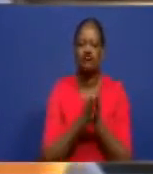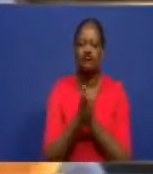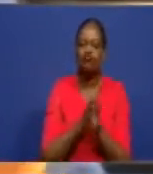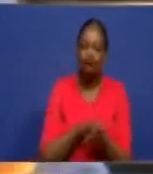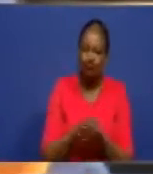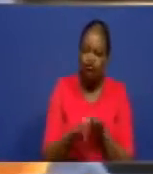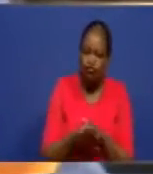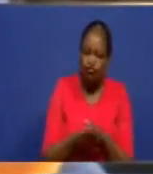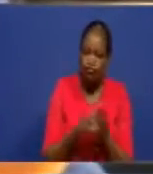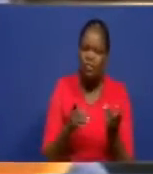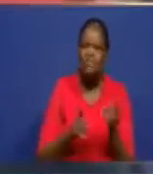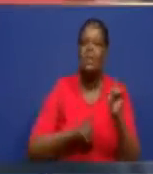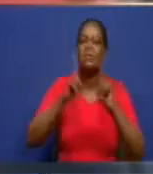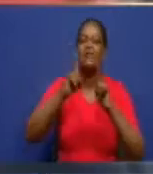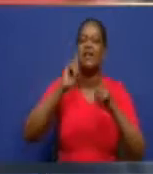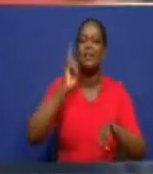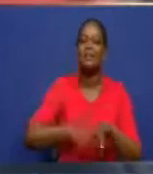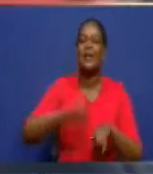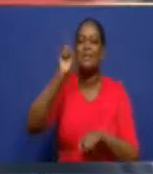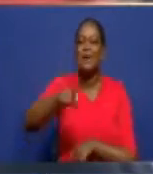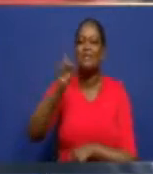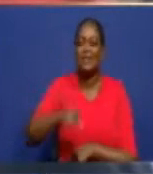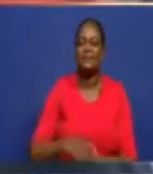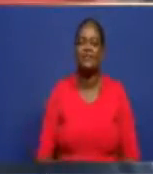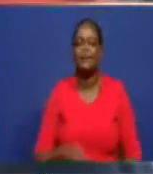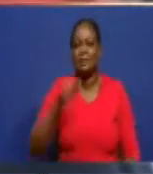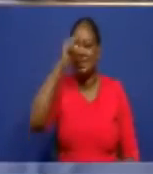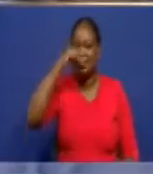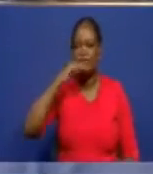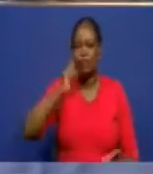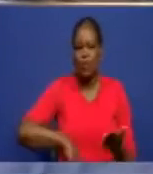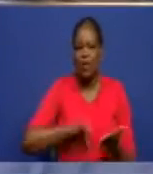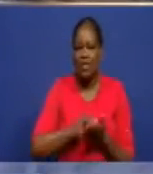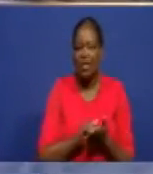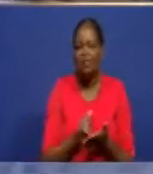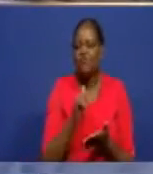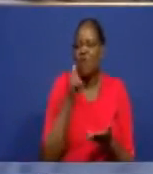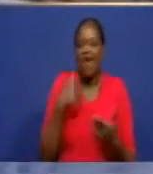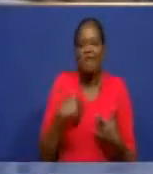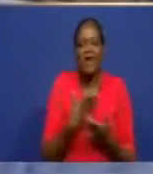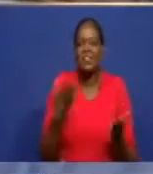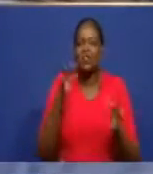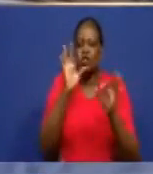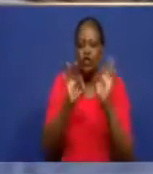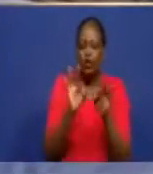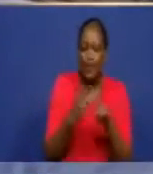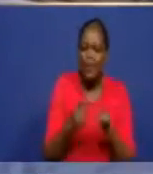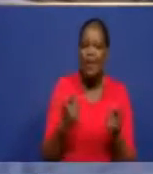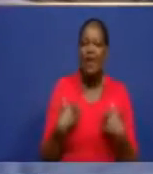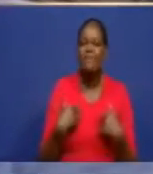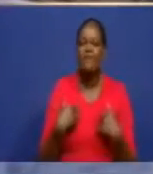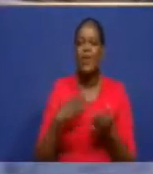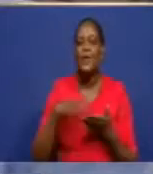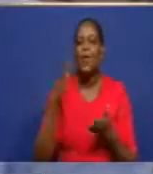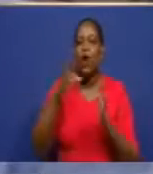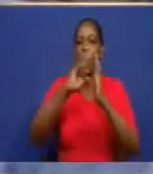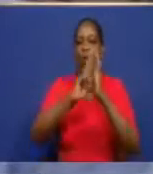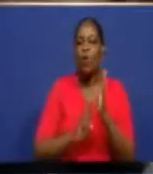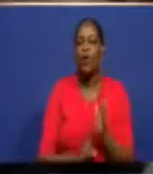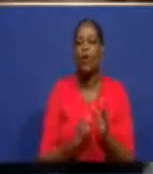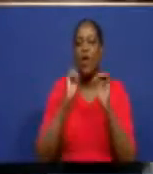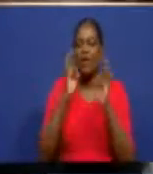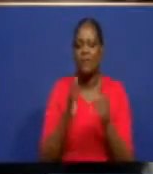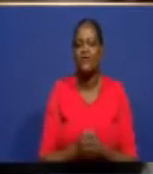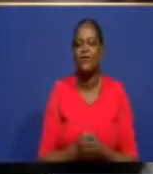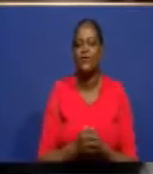travel only when necessary. The governor saying he will not have any choice but to introduce more restrictions if locals do